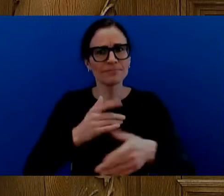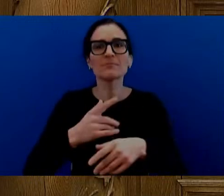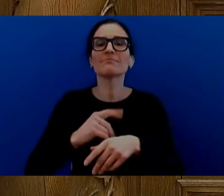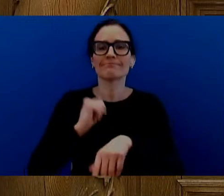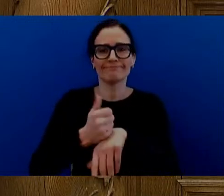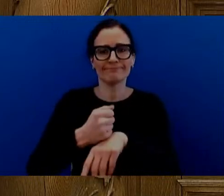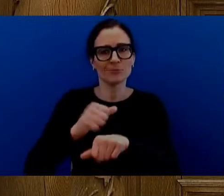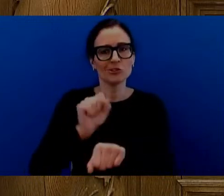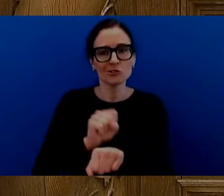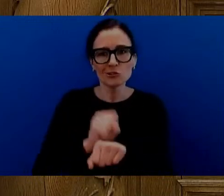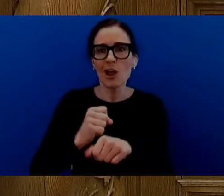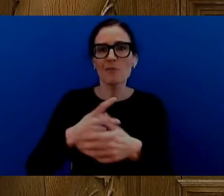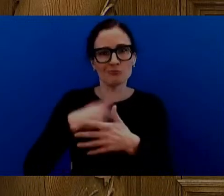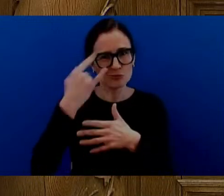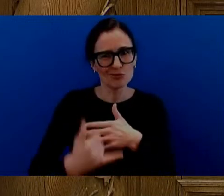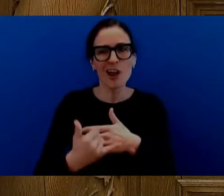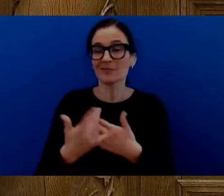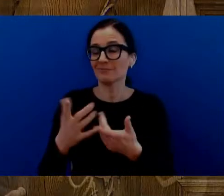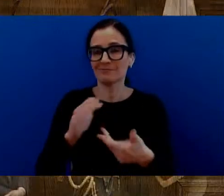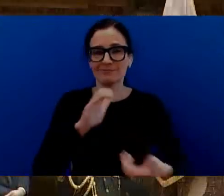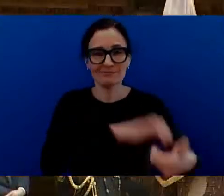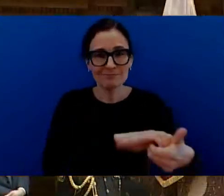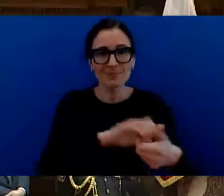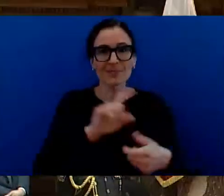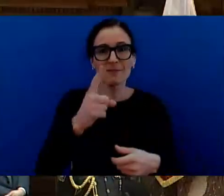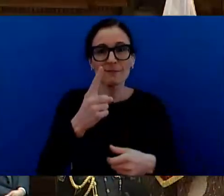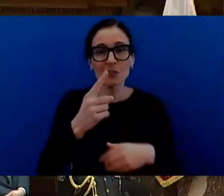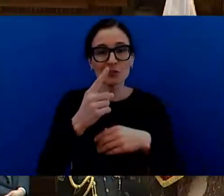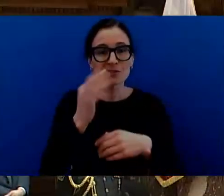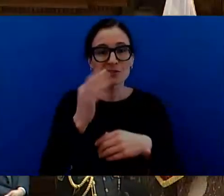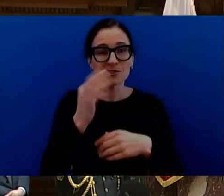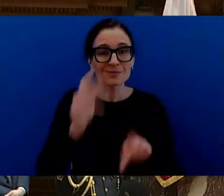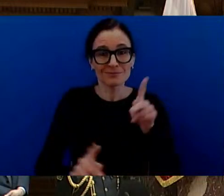and businesses throughout the province.